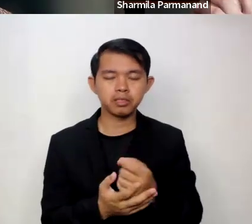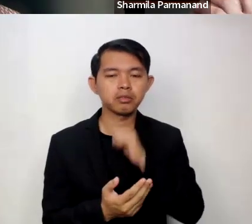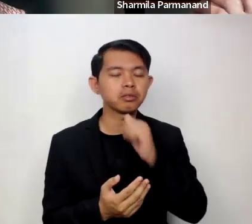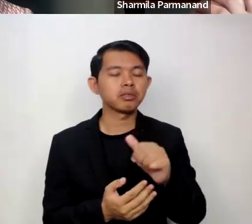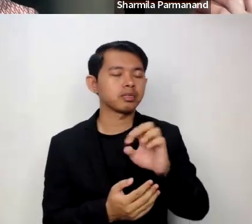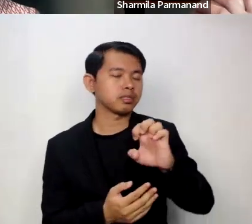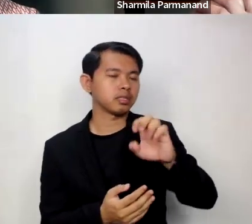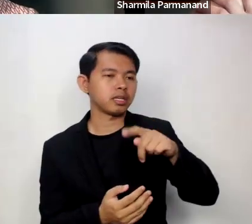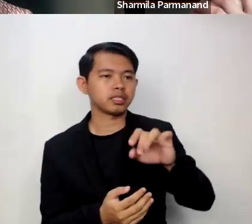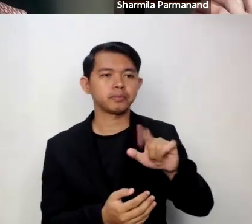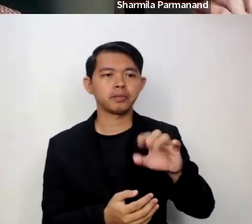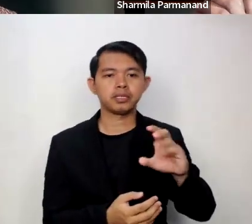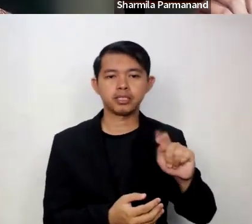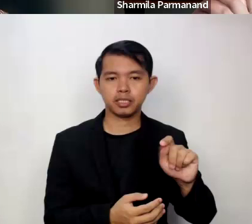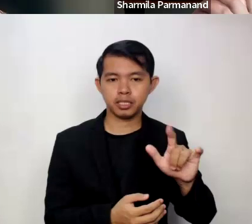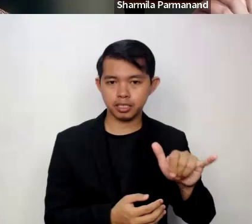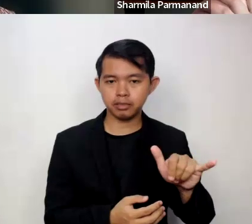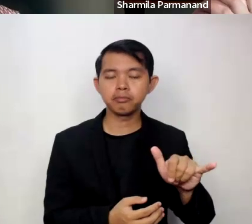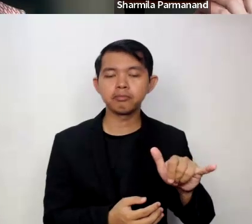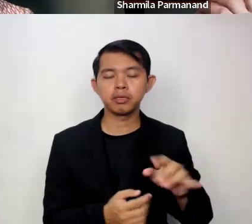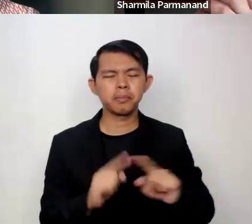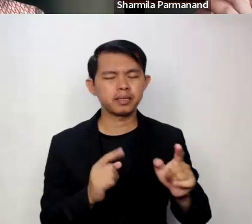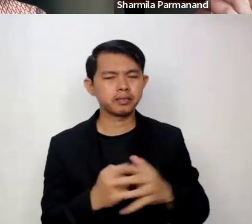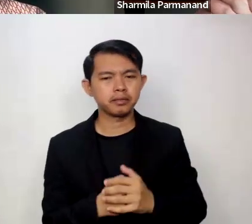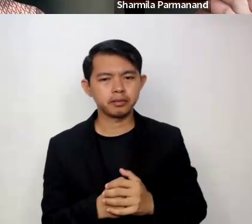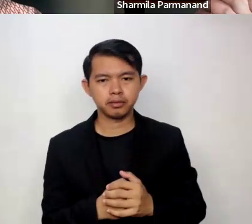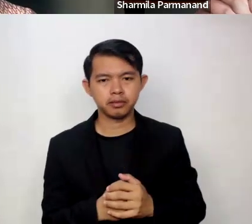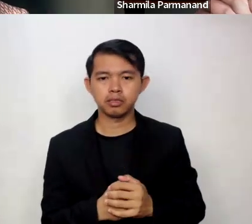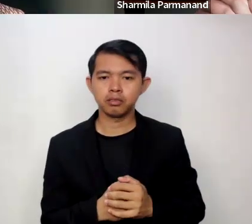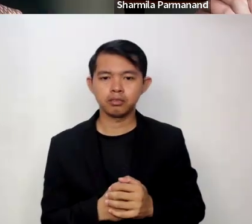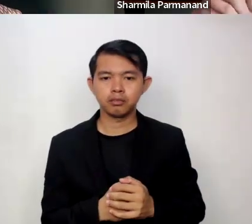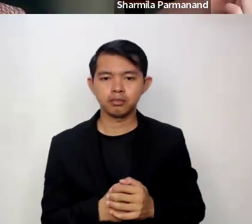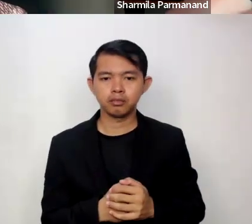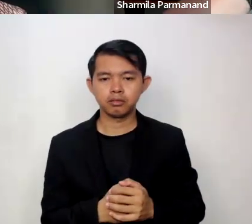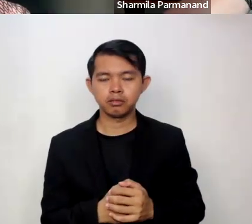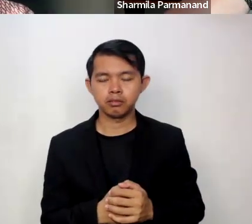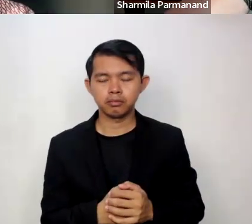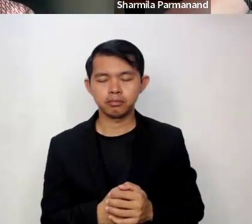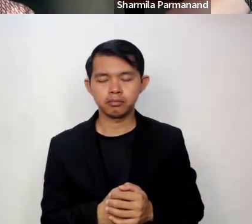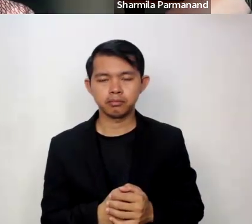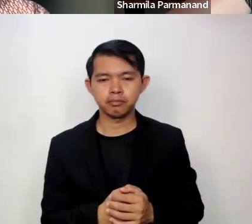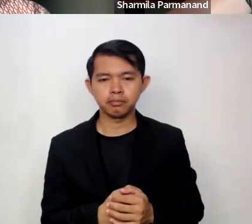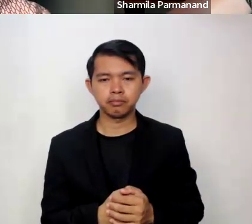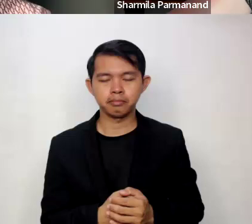is. But I also would not necessarily overstate the differences.